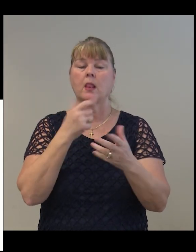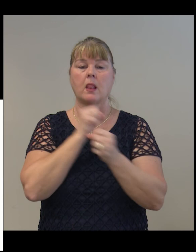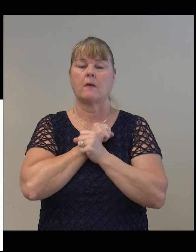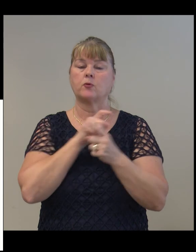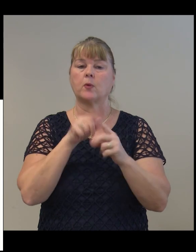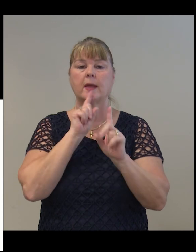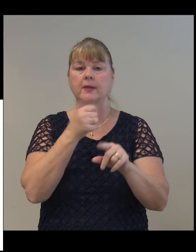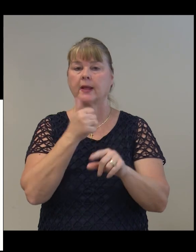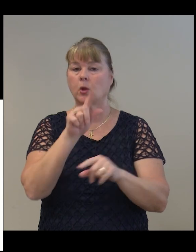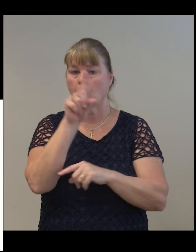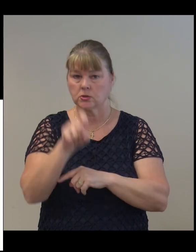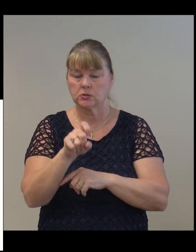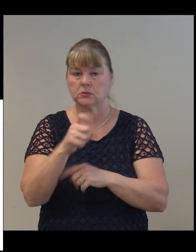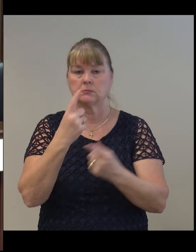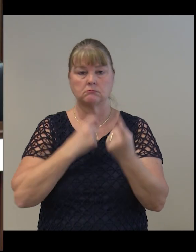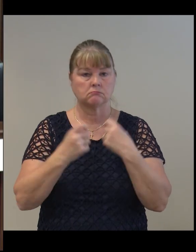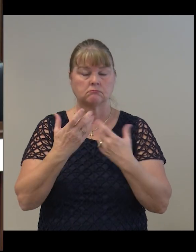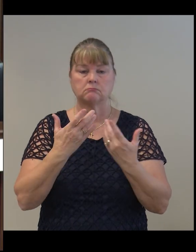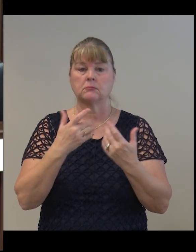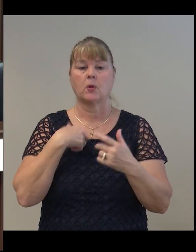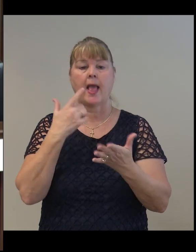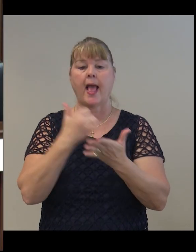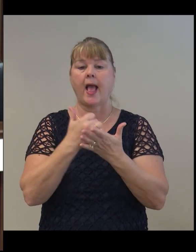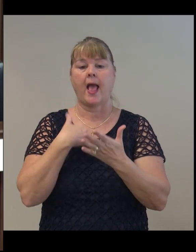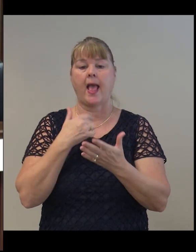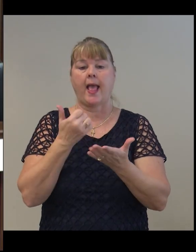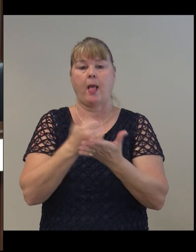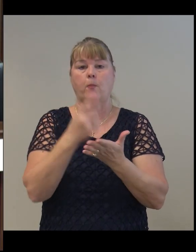We'd love to answer your questions and find out how